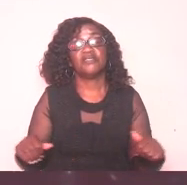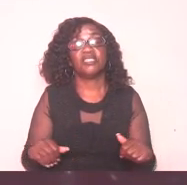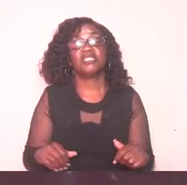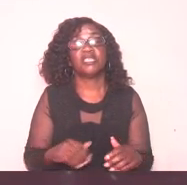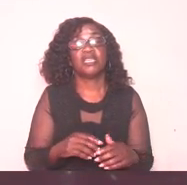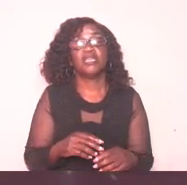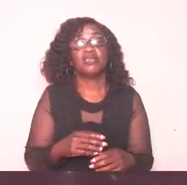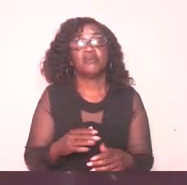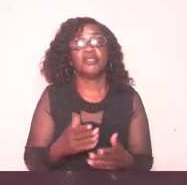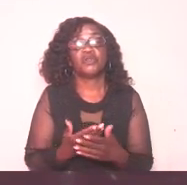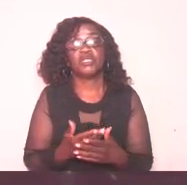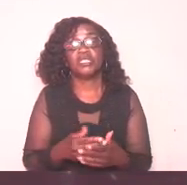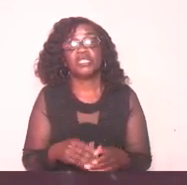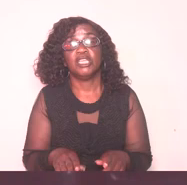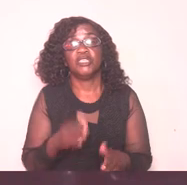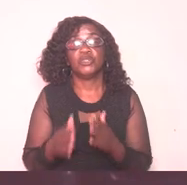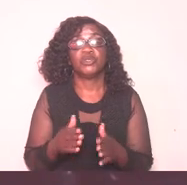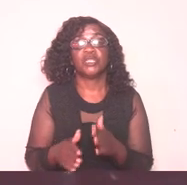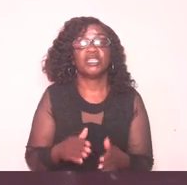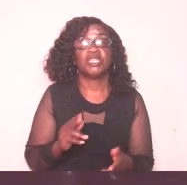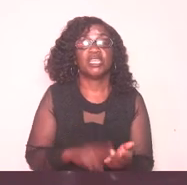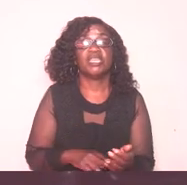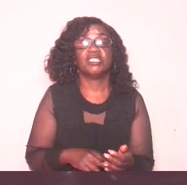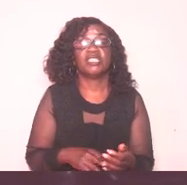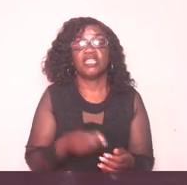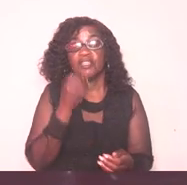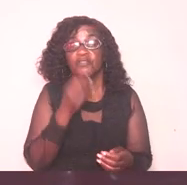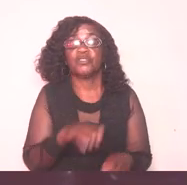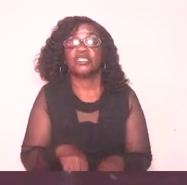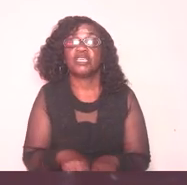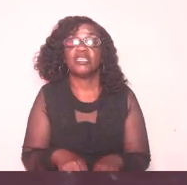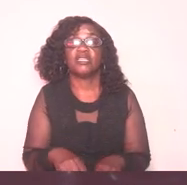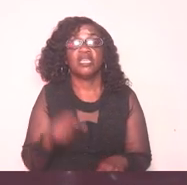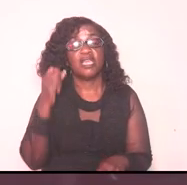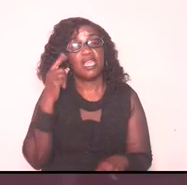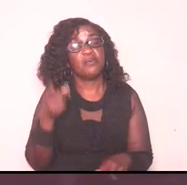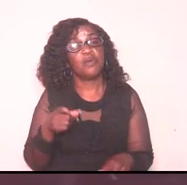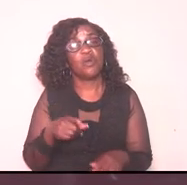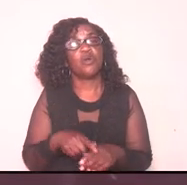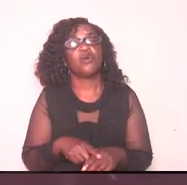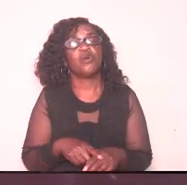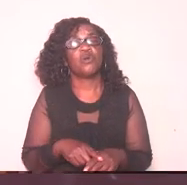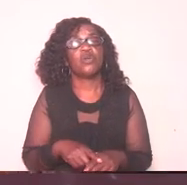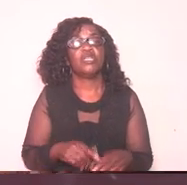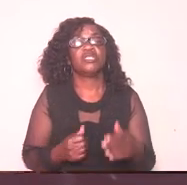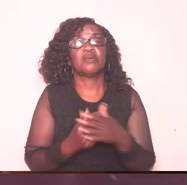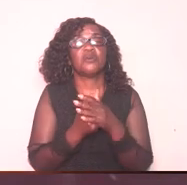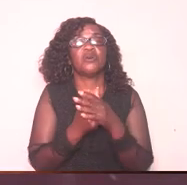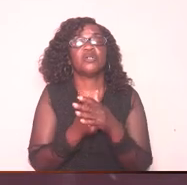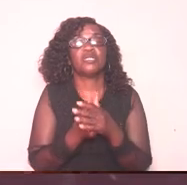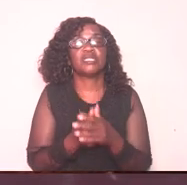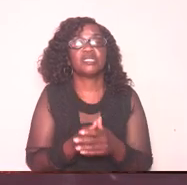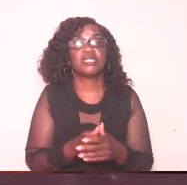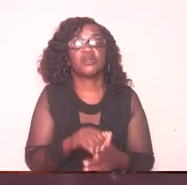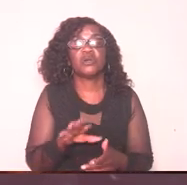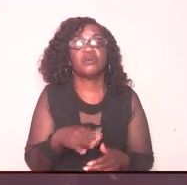the various contexts in which our children exist that we must then be able to use, ladies and gentlemen, to support our children and help